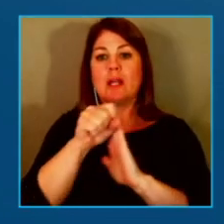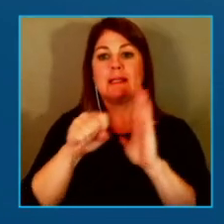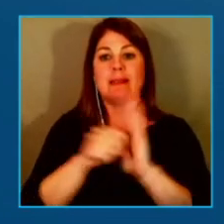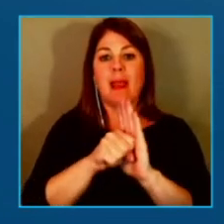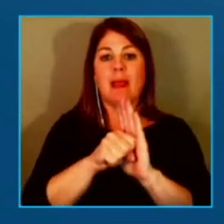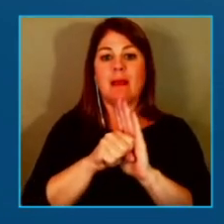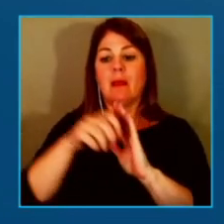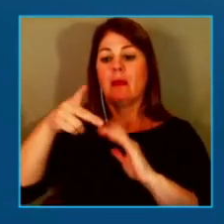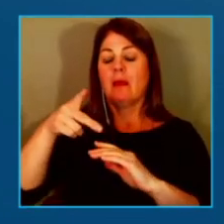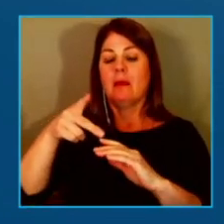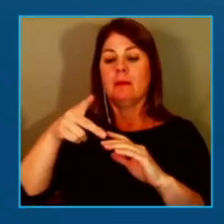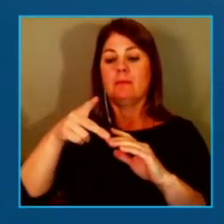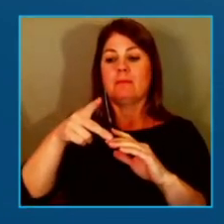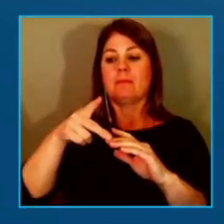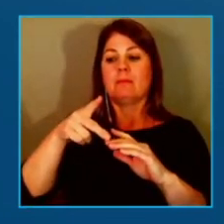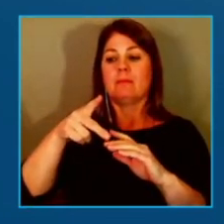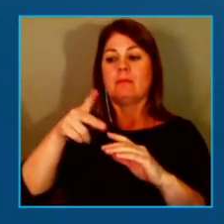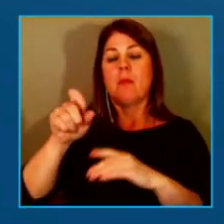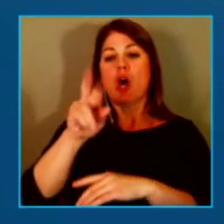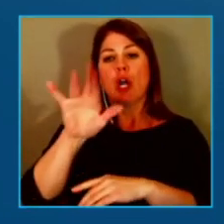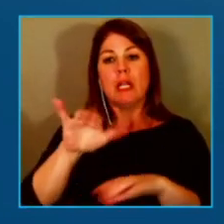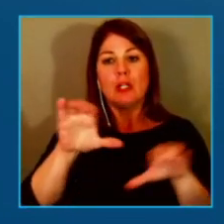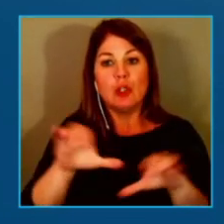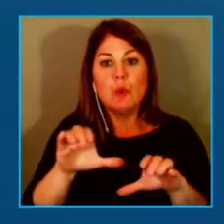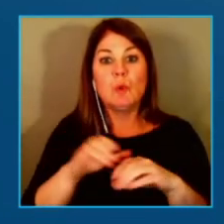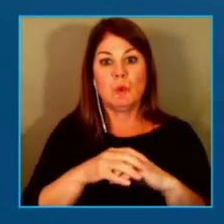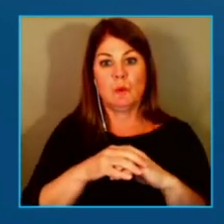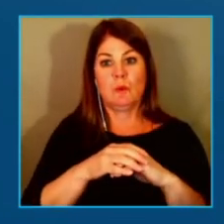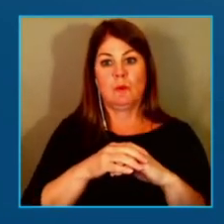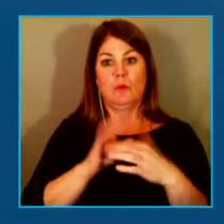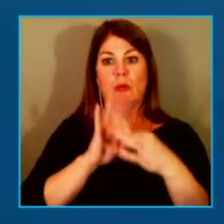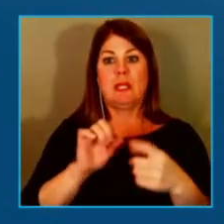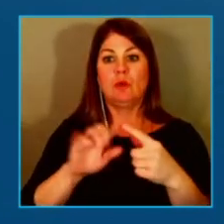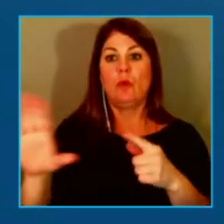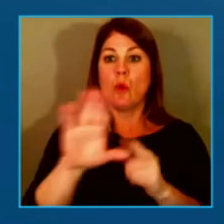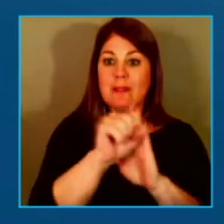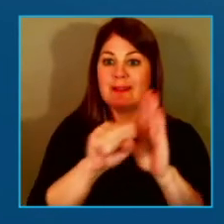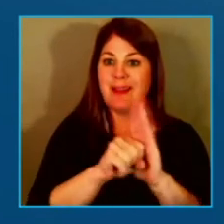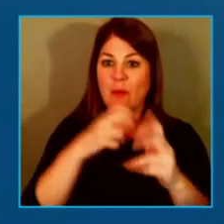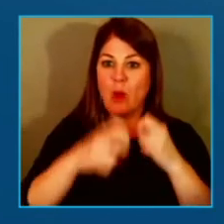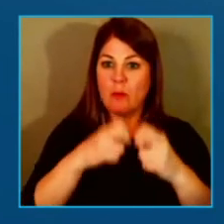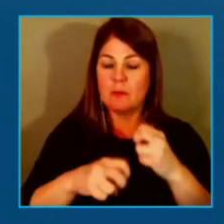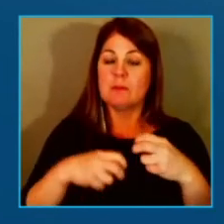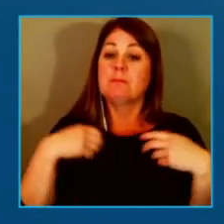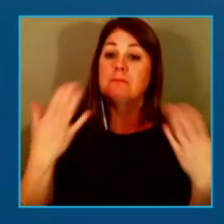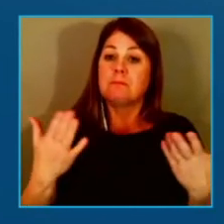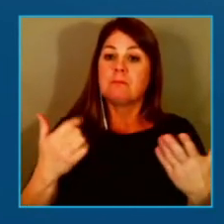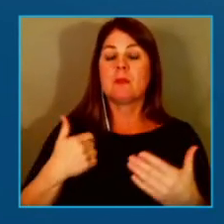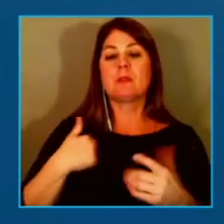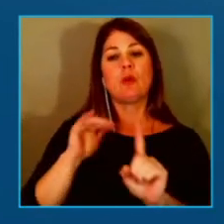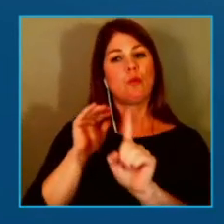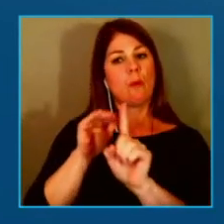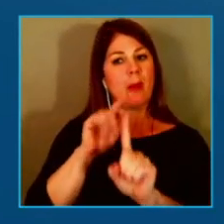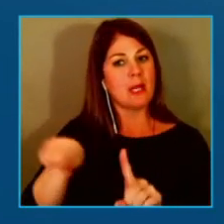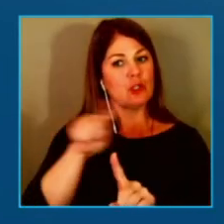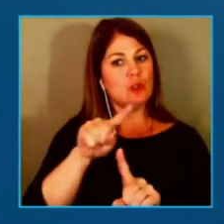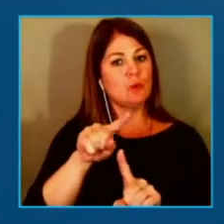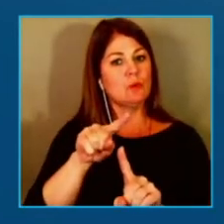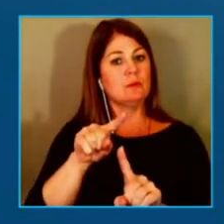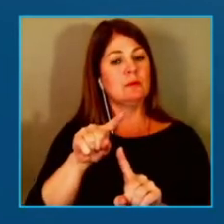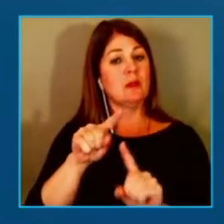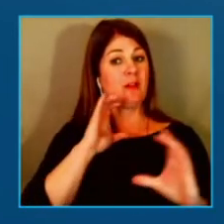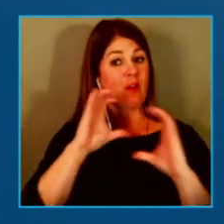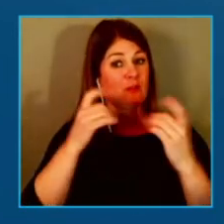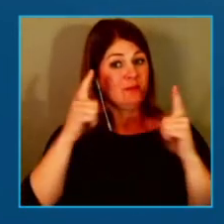to these issues? Therefore, I would like to remind you of a conversation that happened on